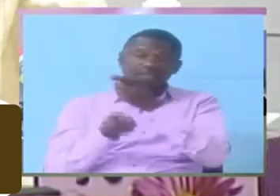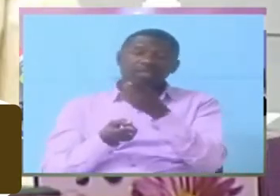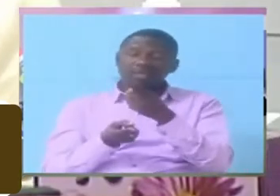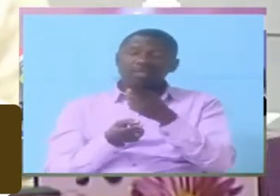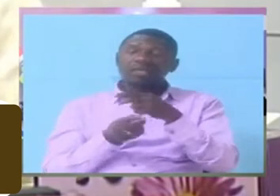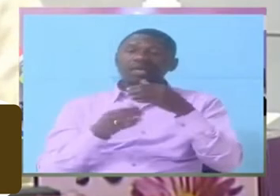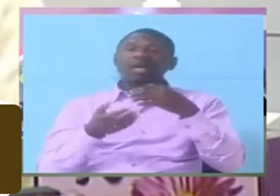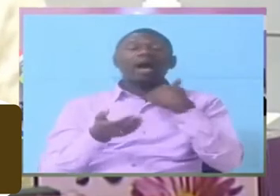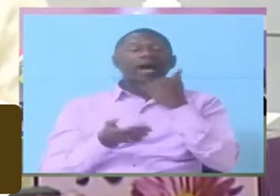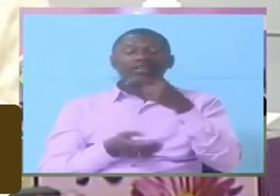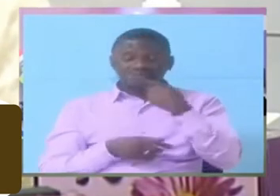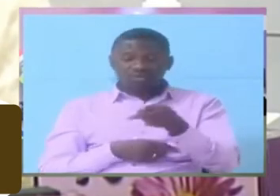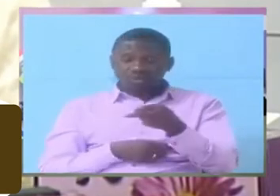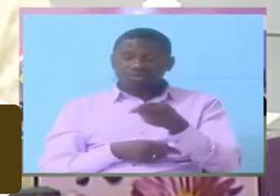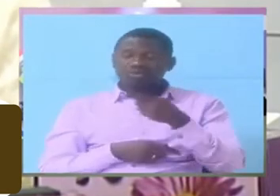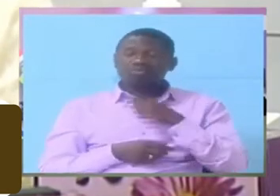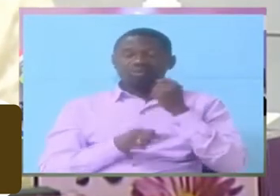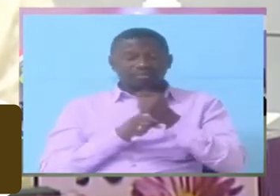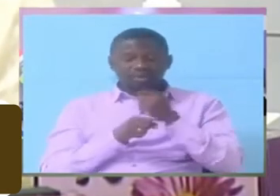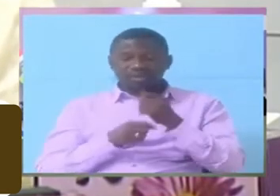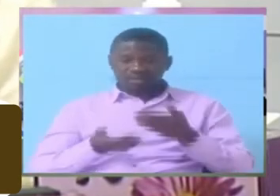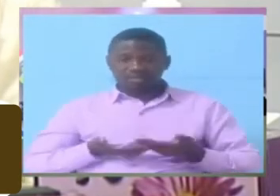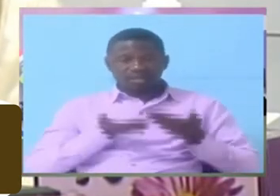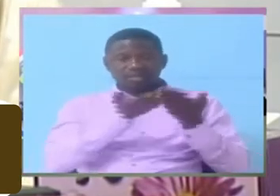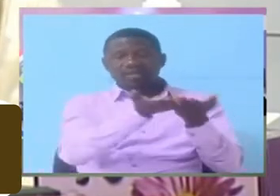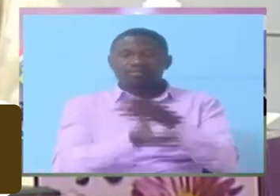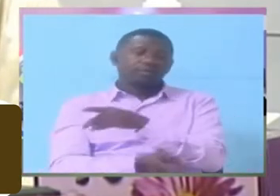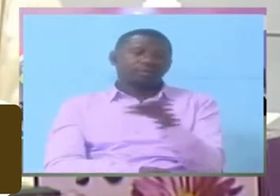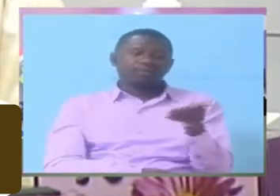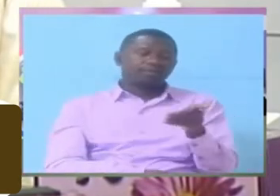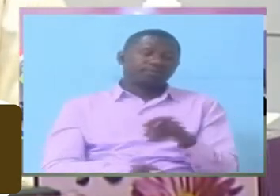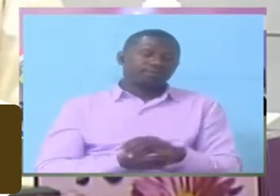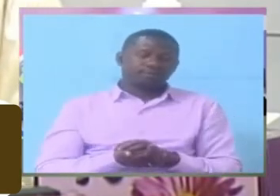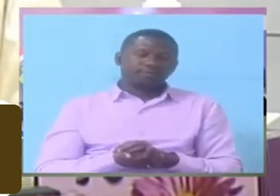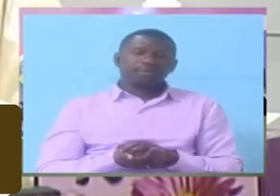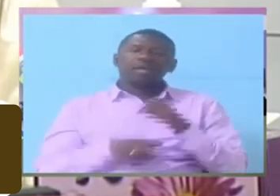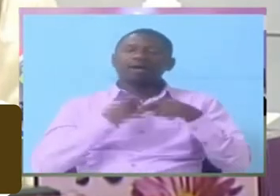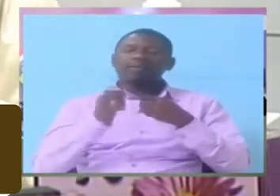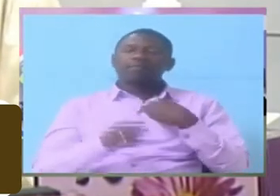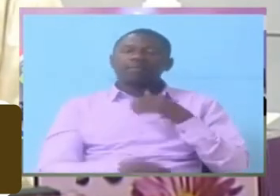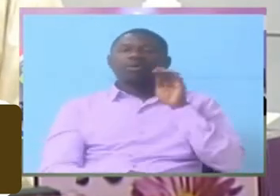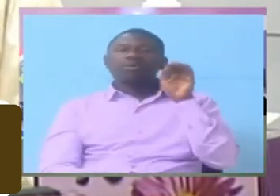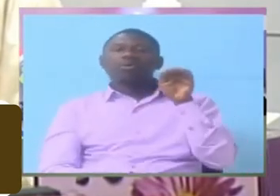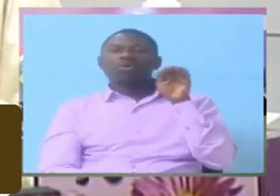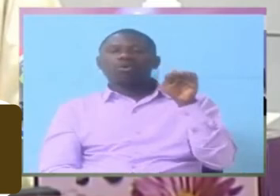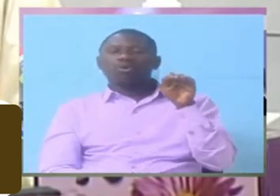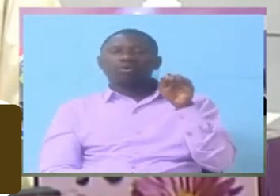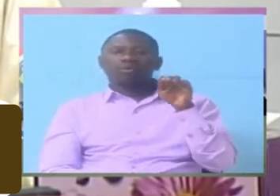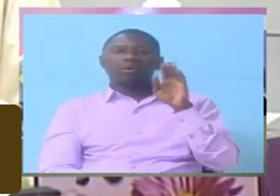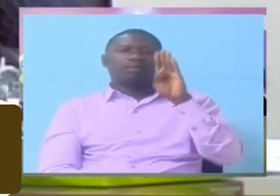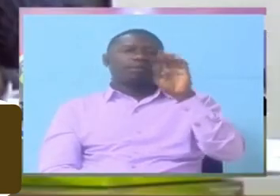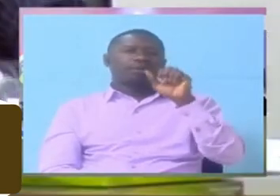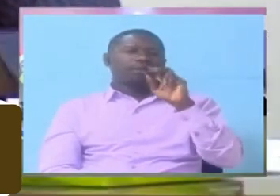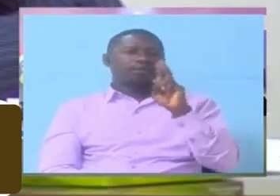make available to them. Nyantaw le fere la ngadi la. Yes. Then I call Bara. But who asked you to